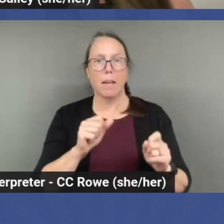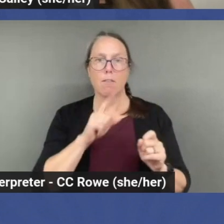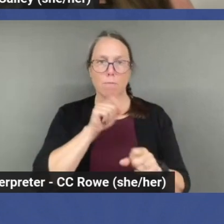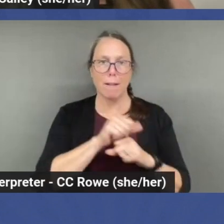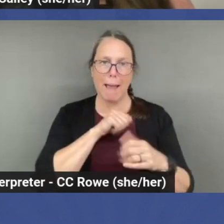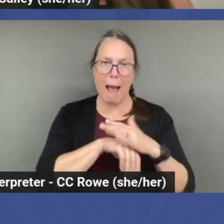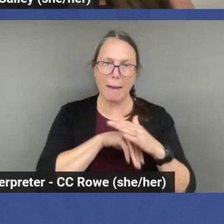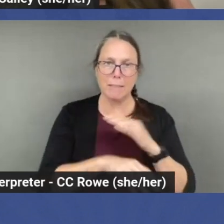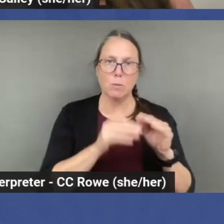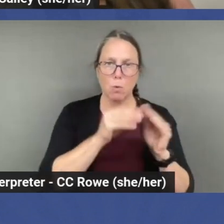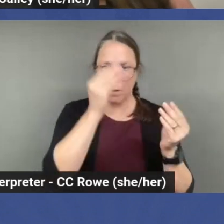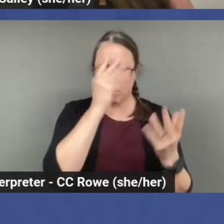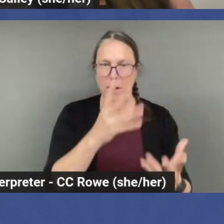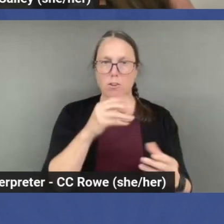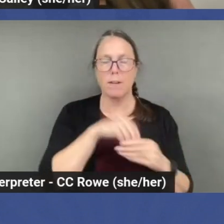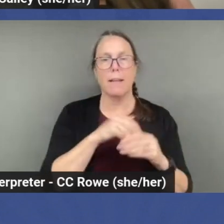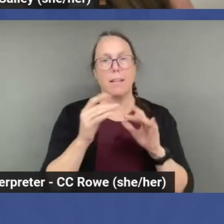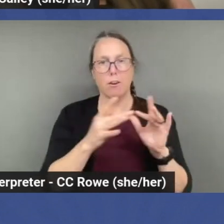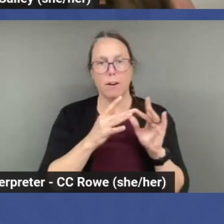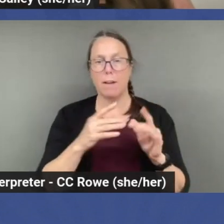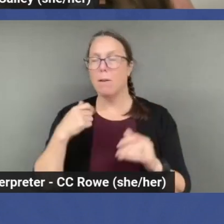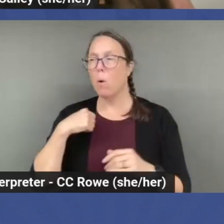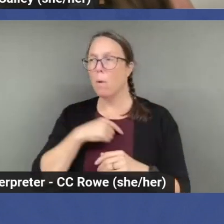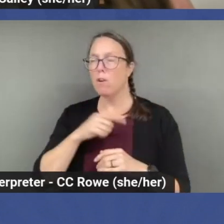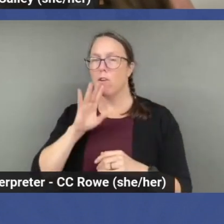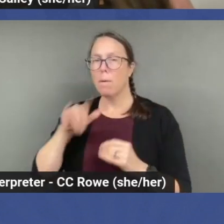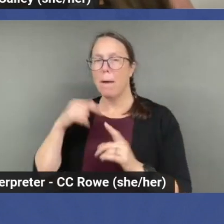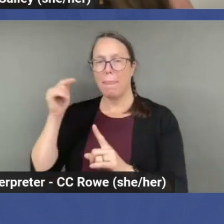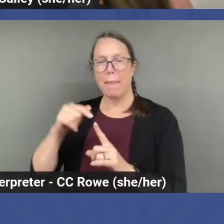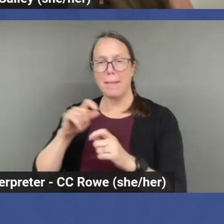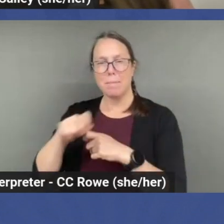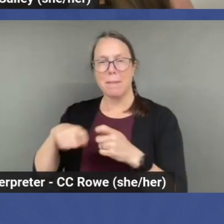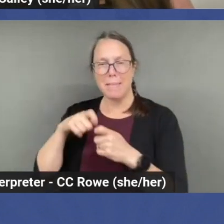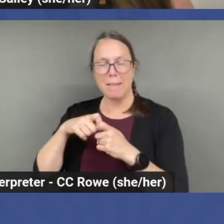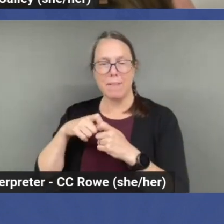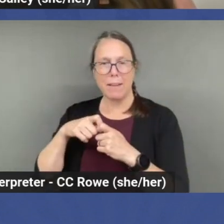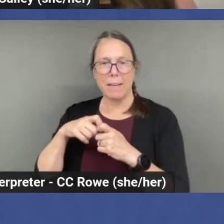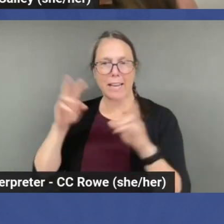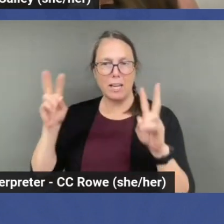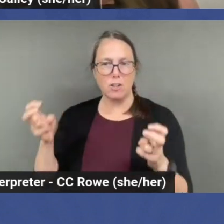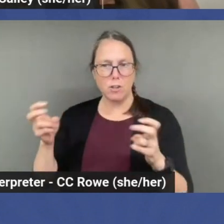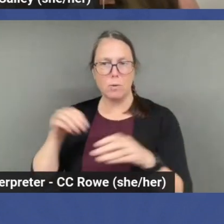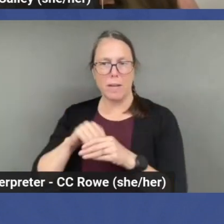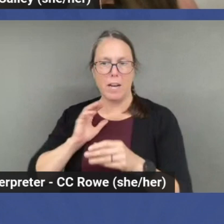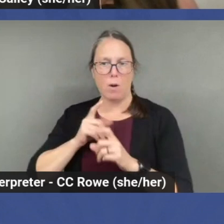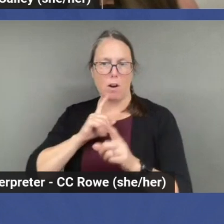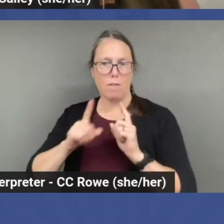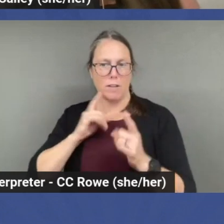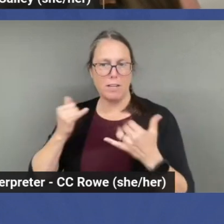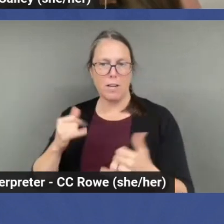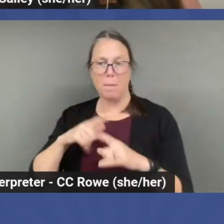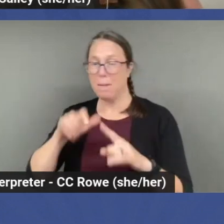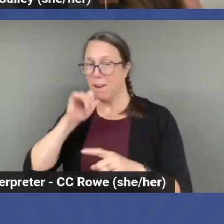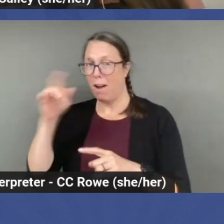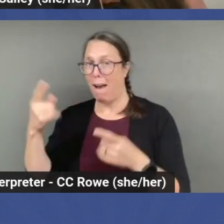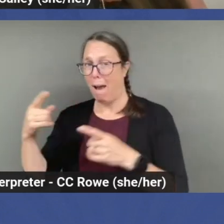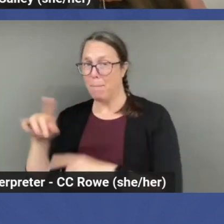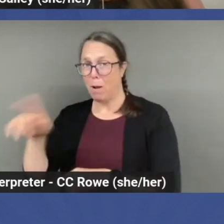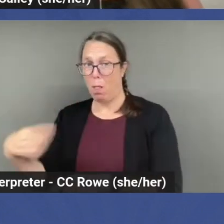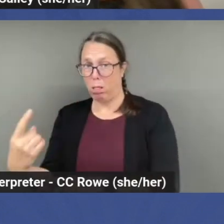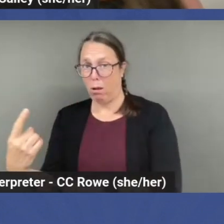this as a specific issue in our conversation today, but these things aren't happening in a vacuum, of course, right? And so I love that you brought up some things